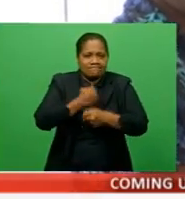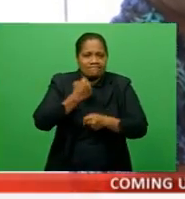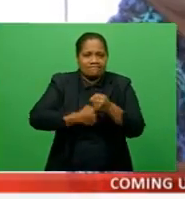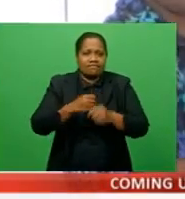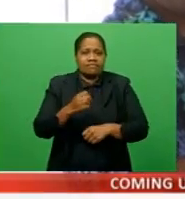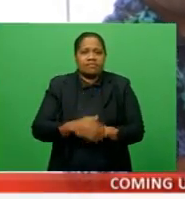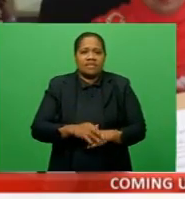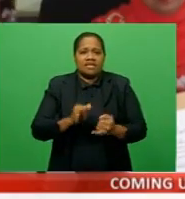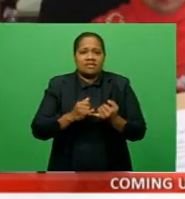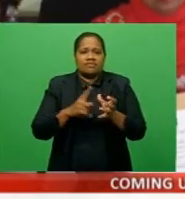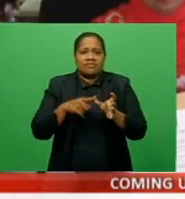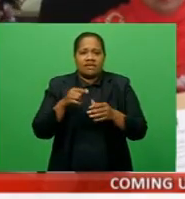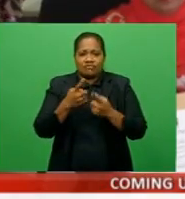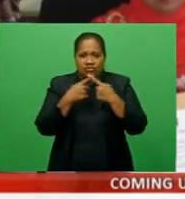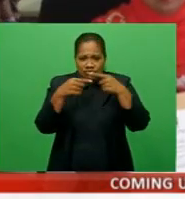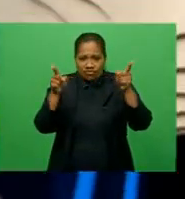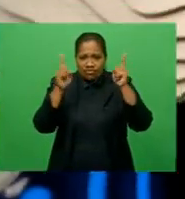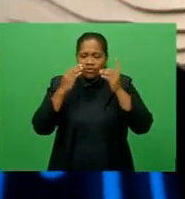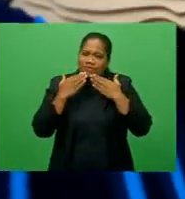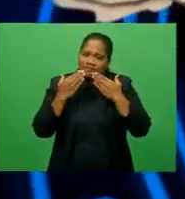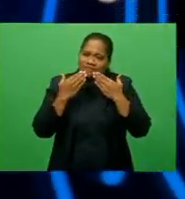graduates commended.